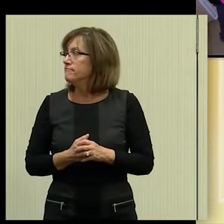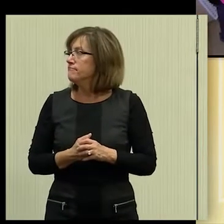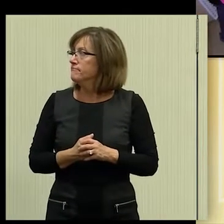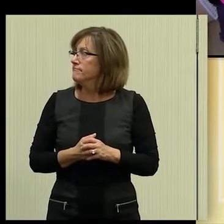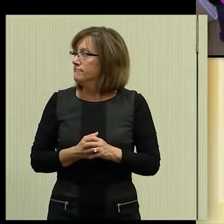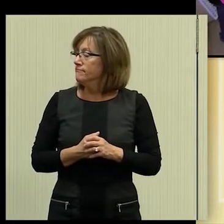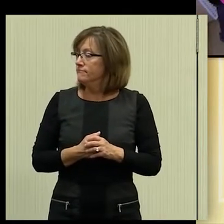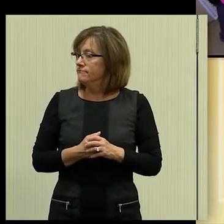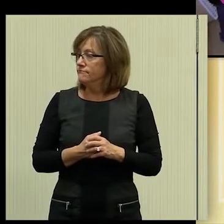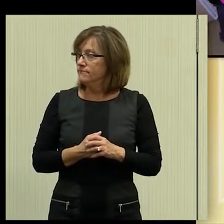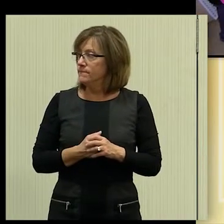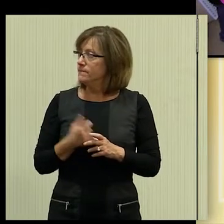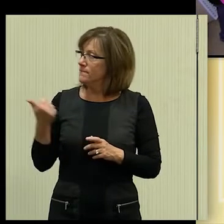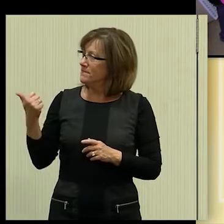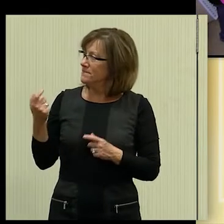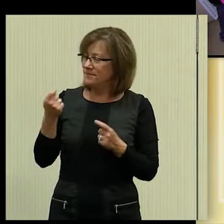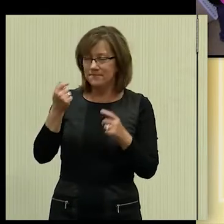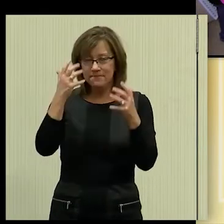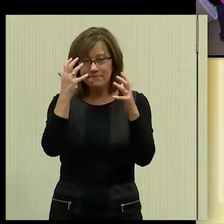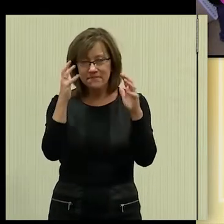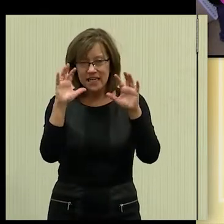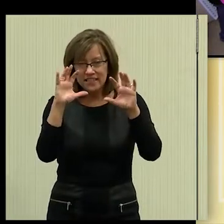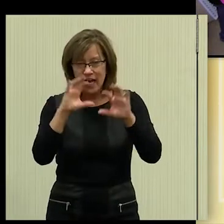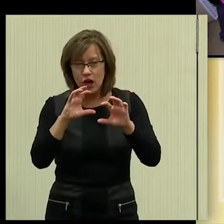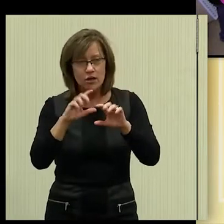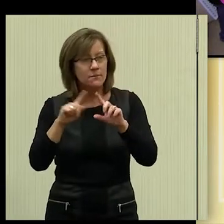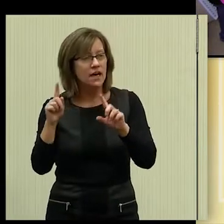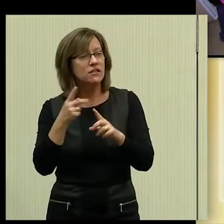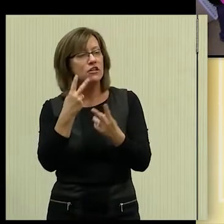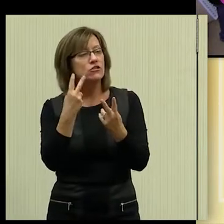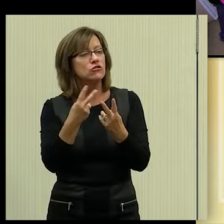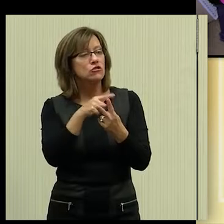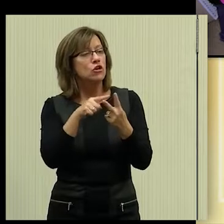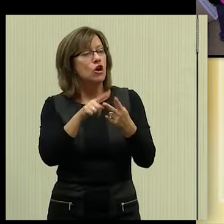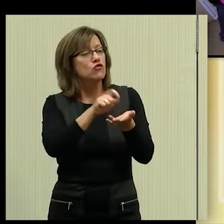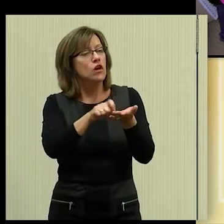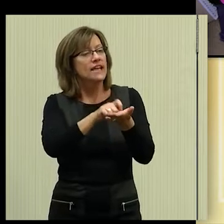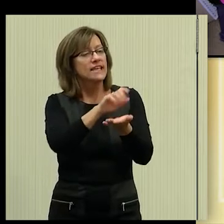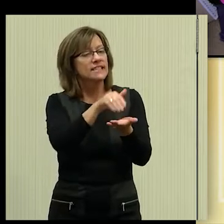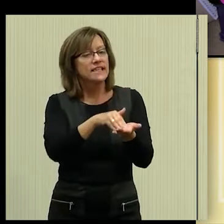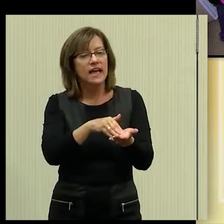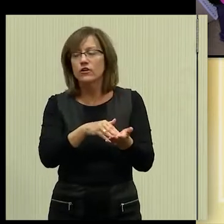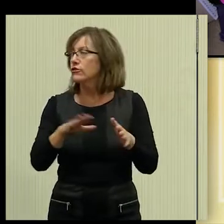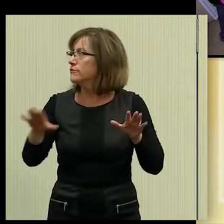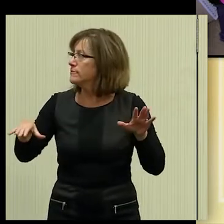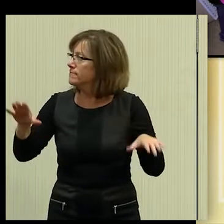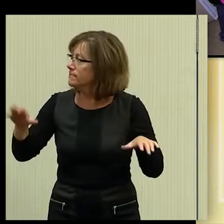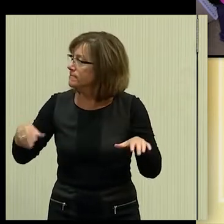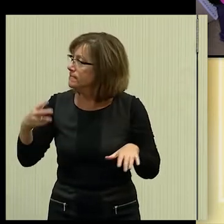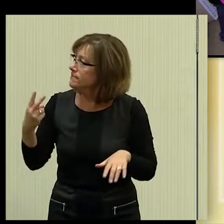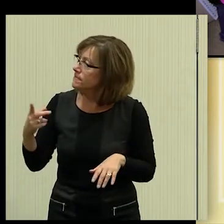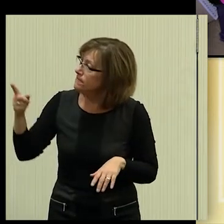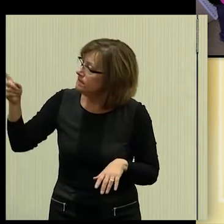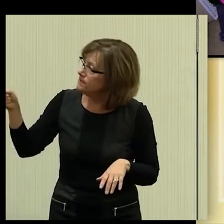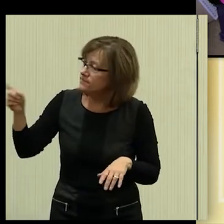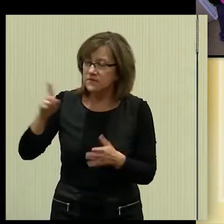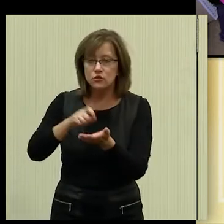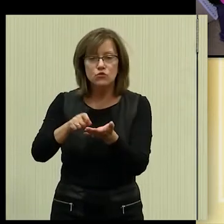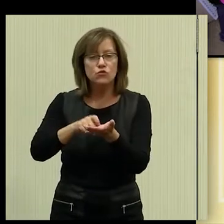All right, so it's a little dark, but look at these 2 writing centers. One right here, one right here. Look at them for a